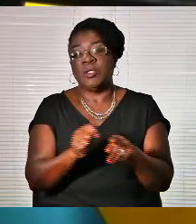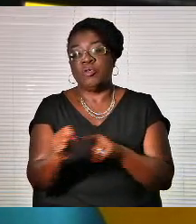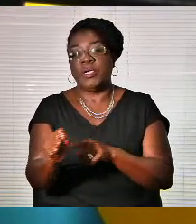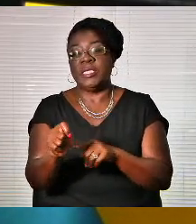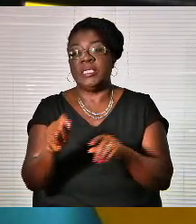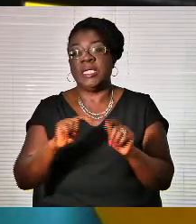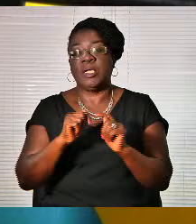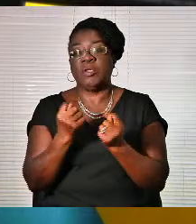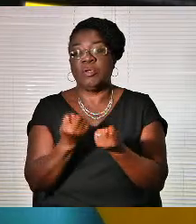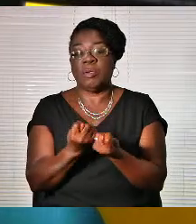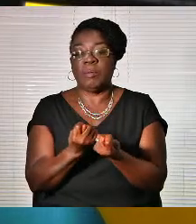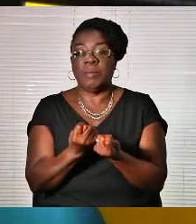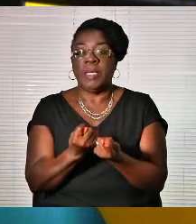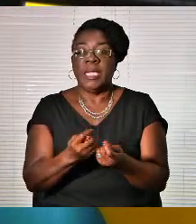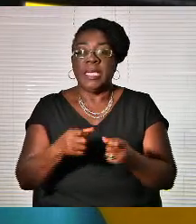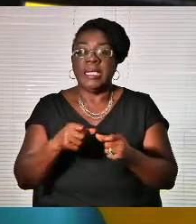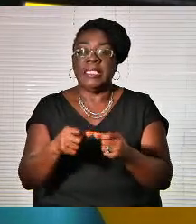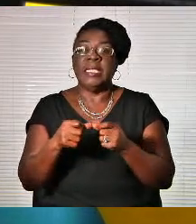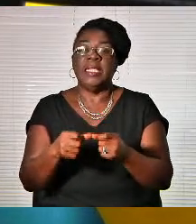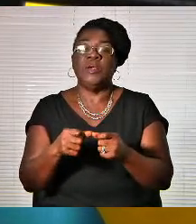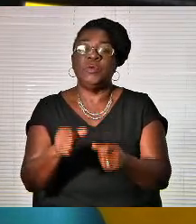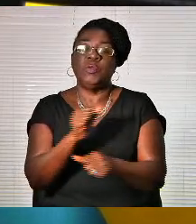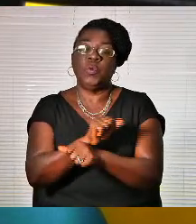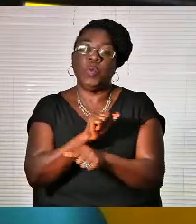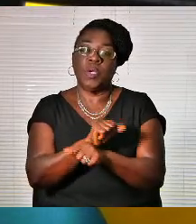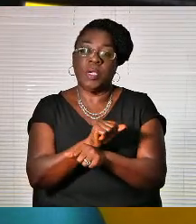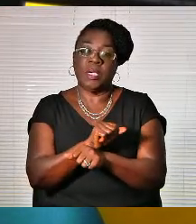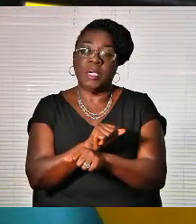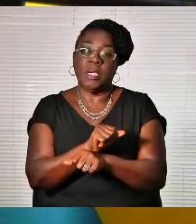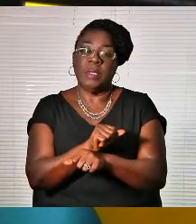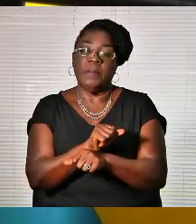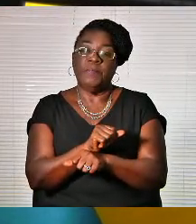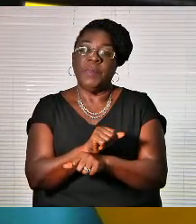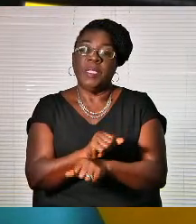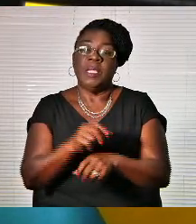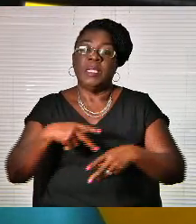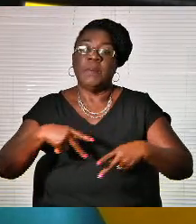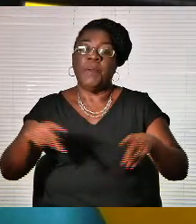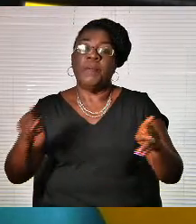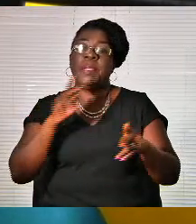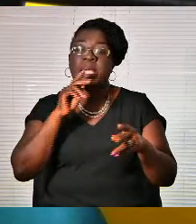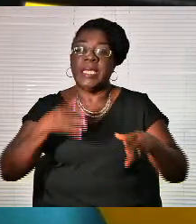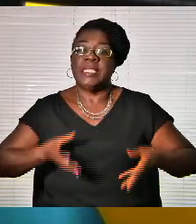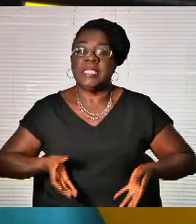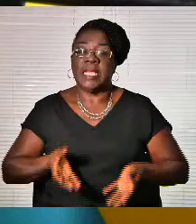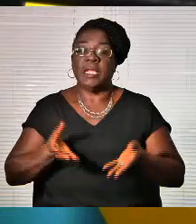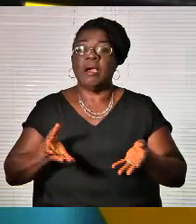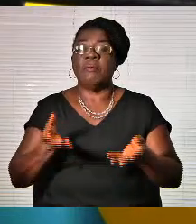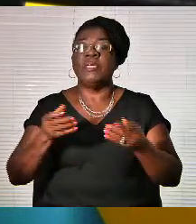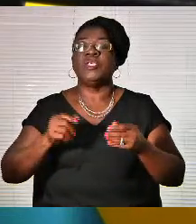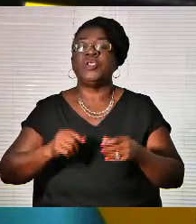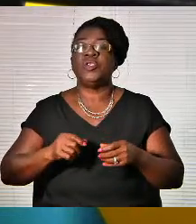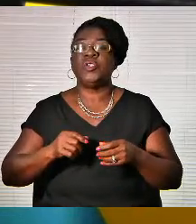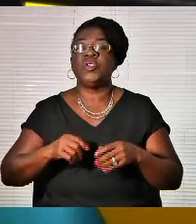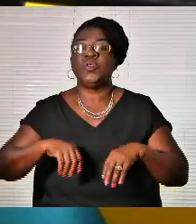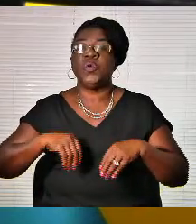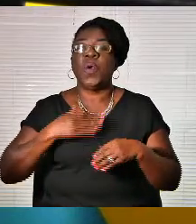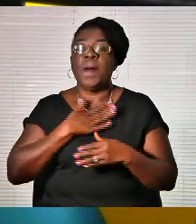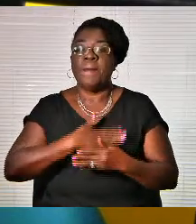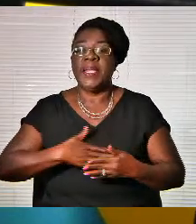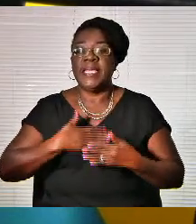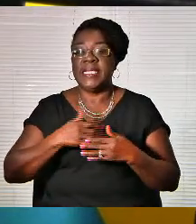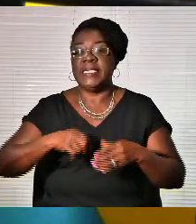force continues to effectively manage COVID-19 data, the public is encouraged to please give accurate